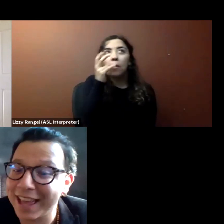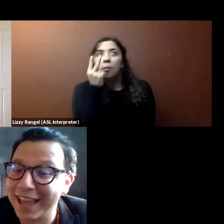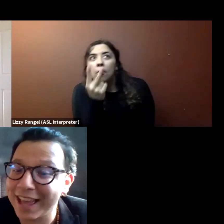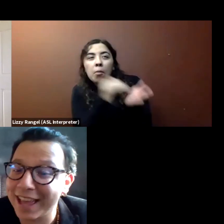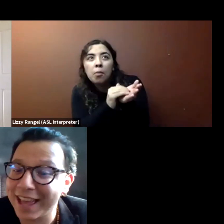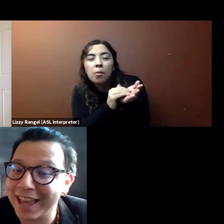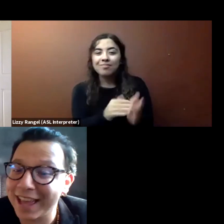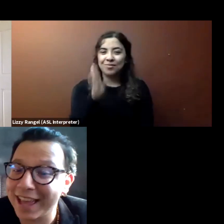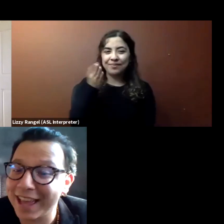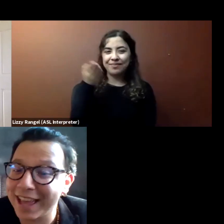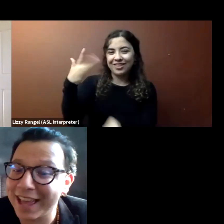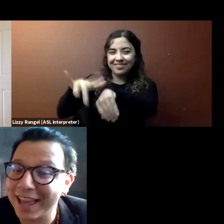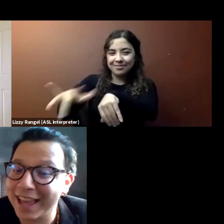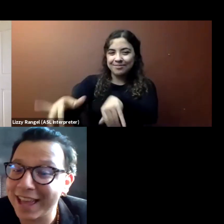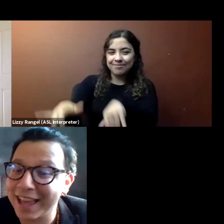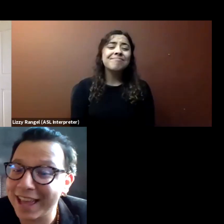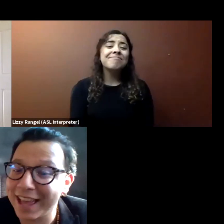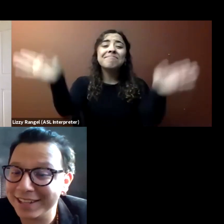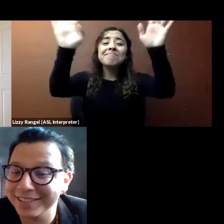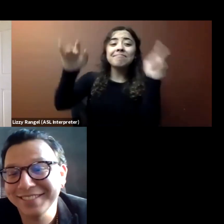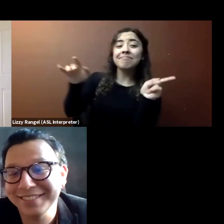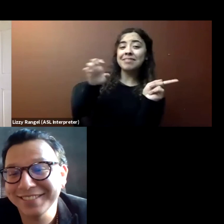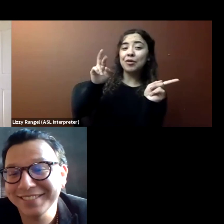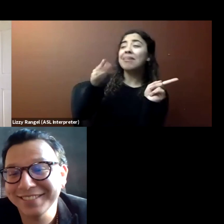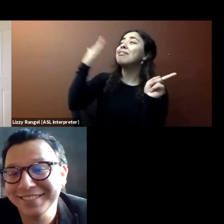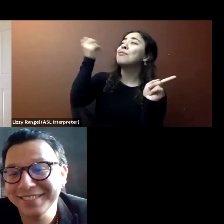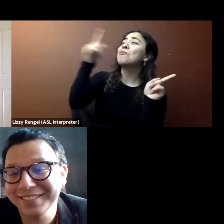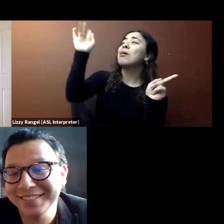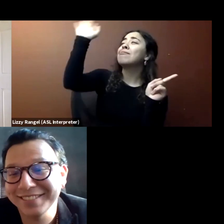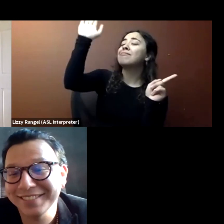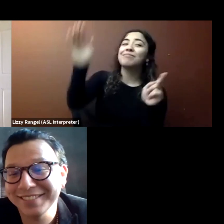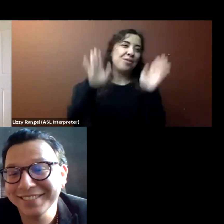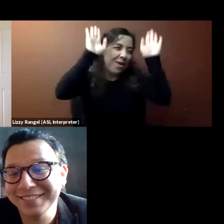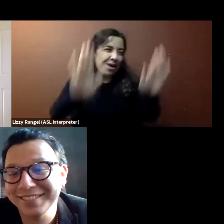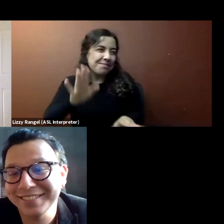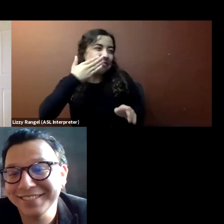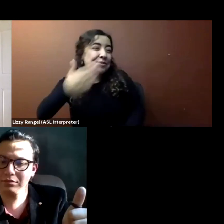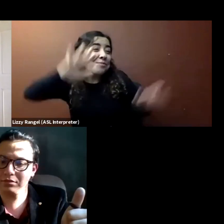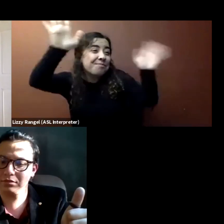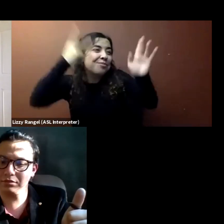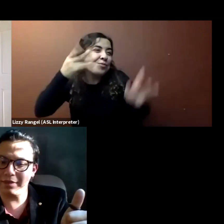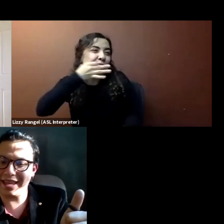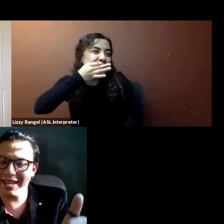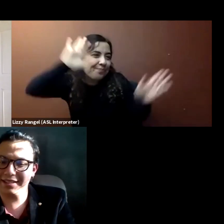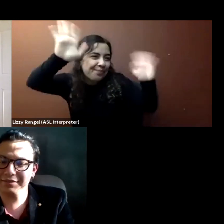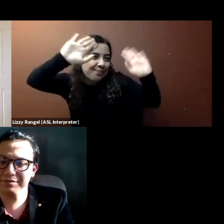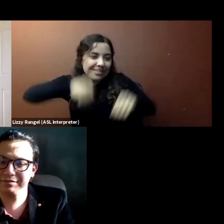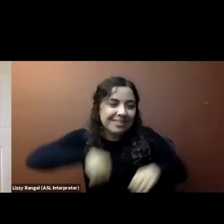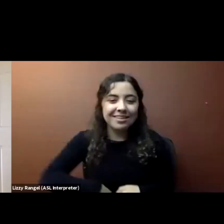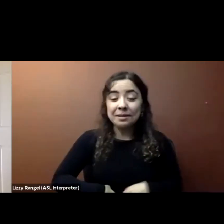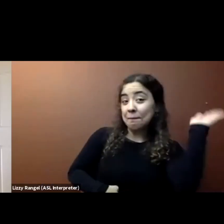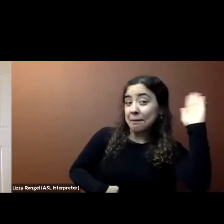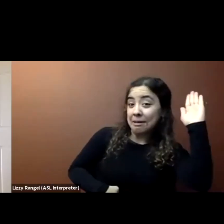Thank you, everyone. Awesome. Thanks, everyone. We'll see you soon. Bye. Bye.